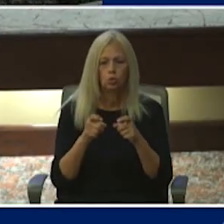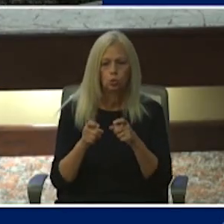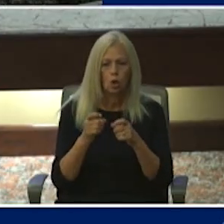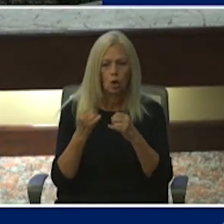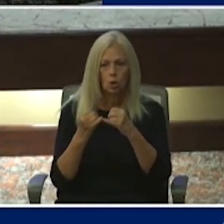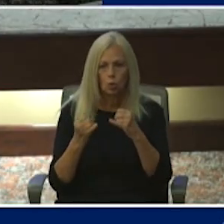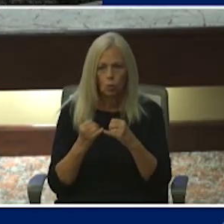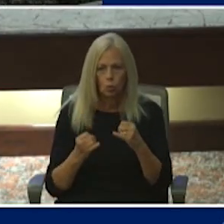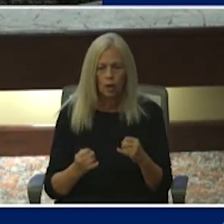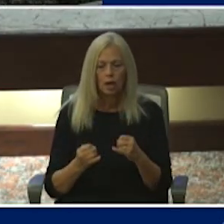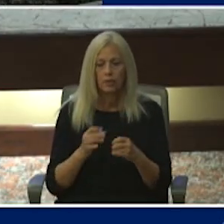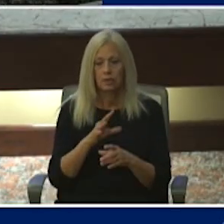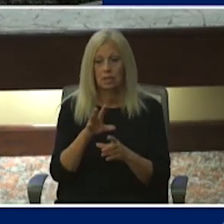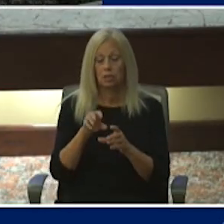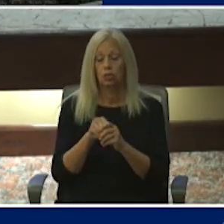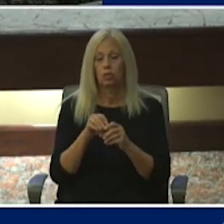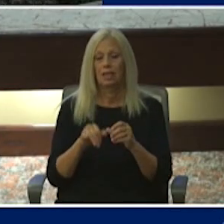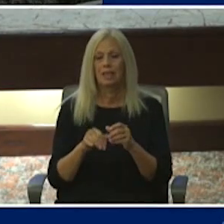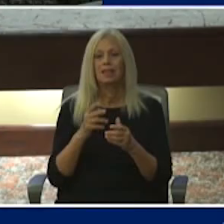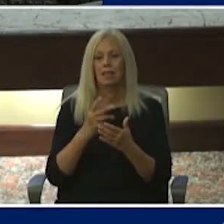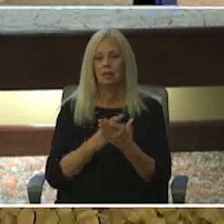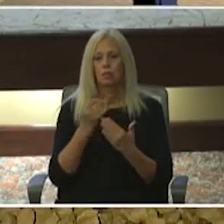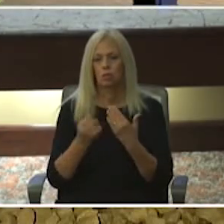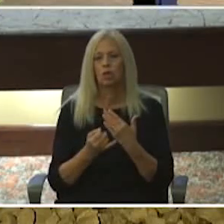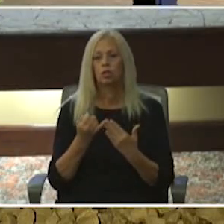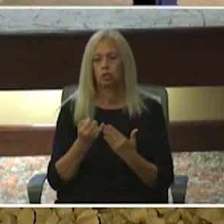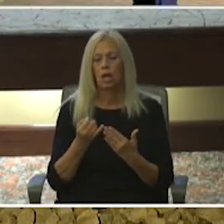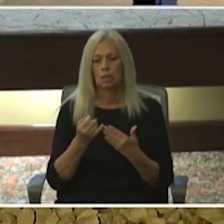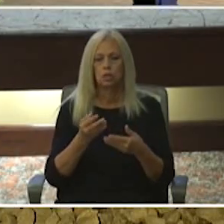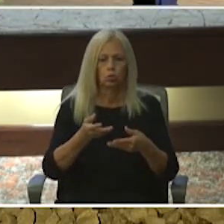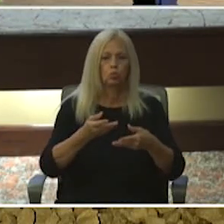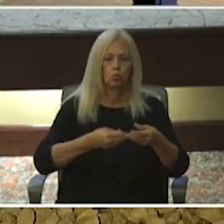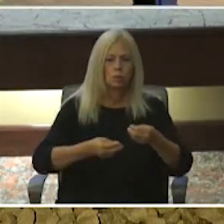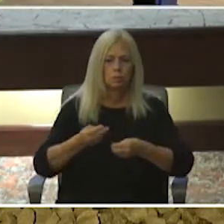in this particular project, replacing that.